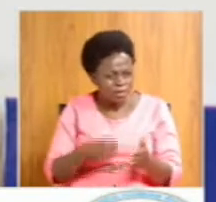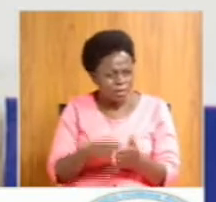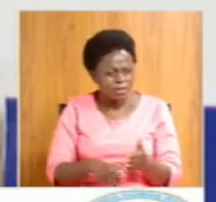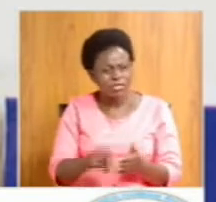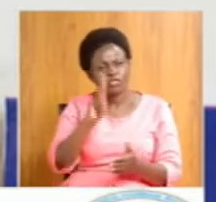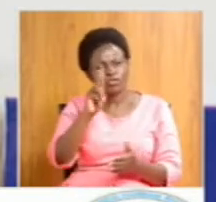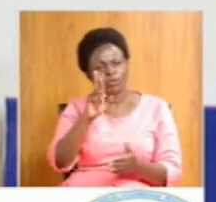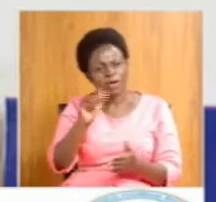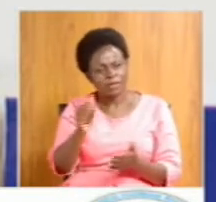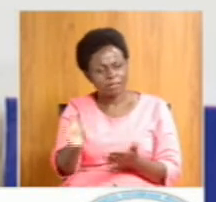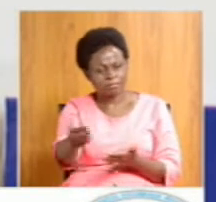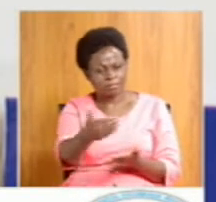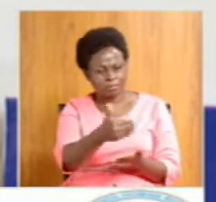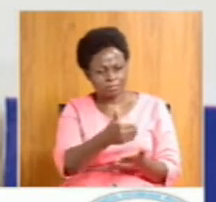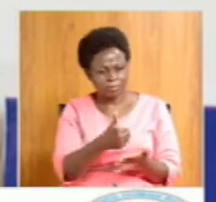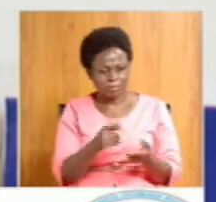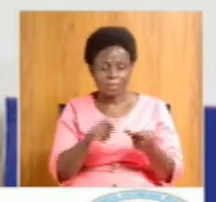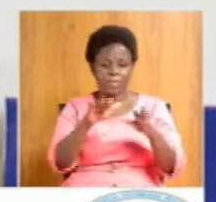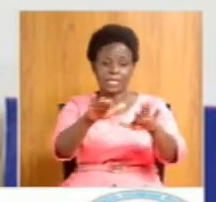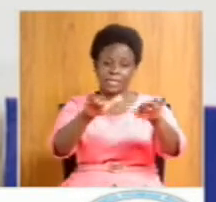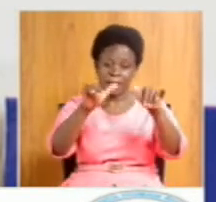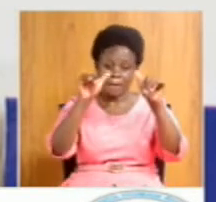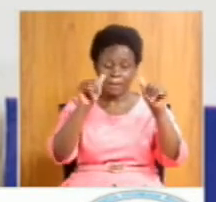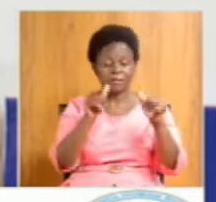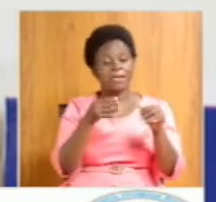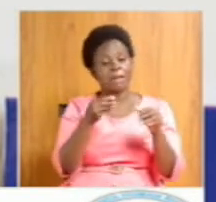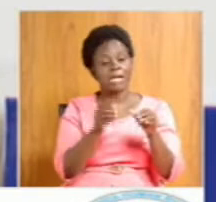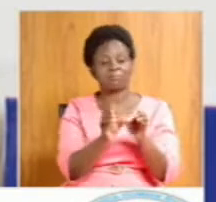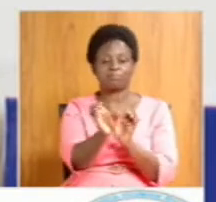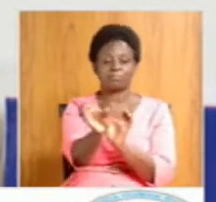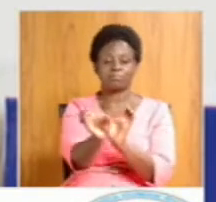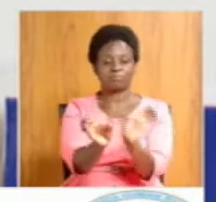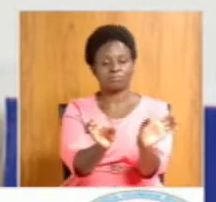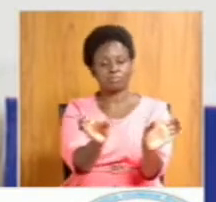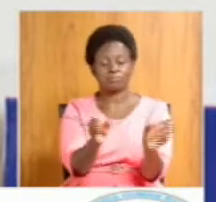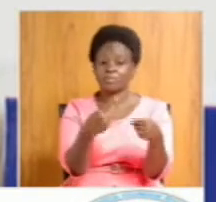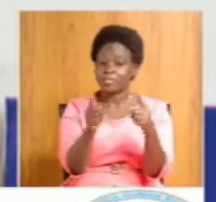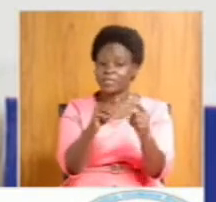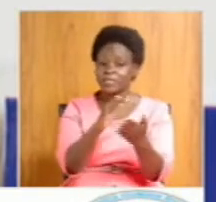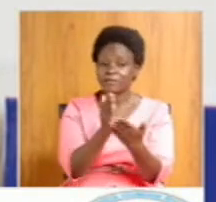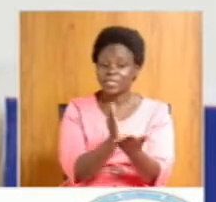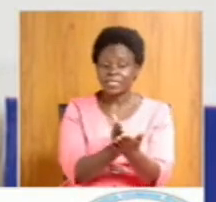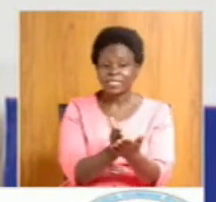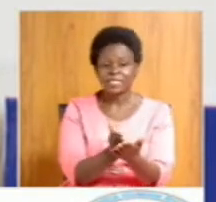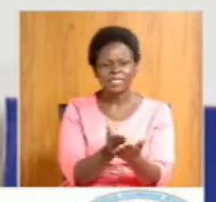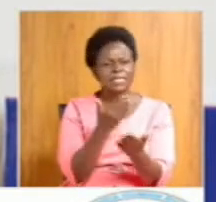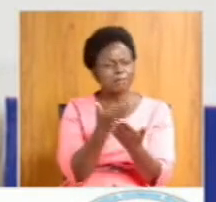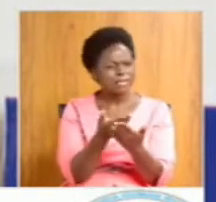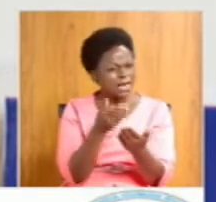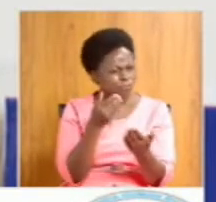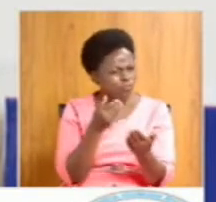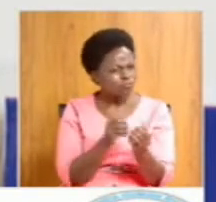Uganda Revenue Authority collects. Yes, the parliament is going to appropriate funds to different sectors. But is there effective